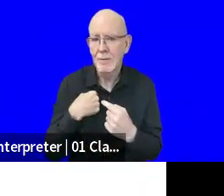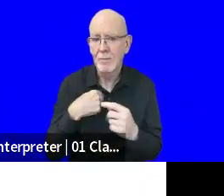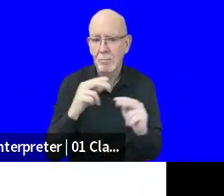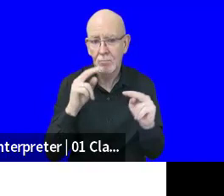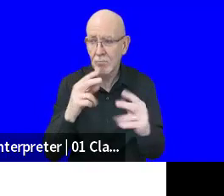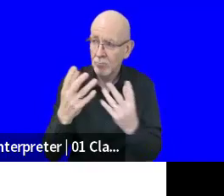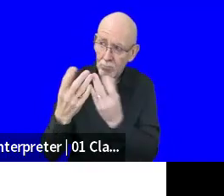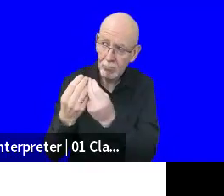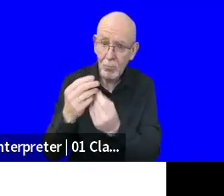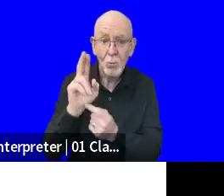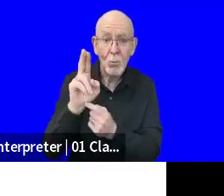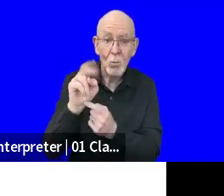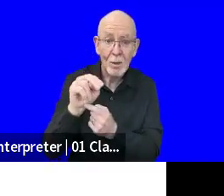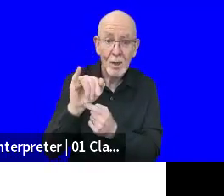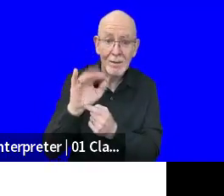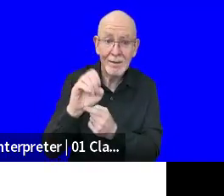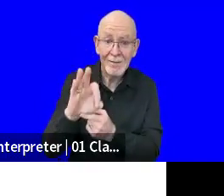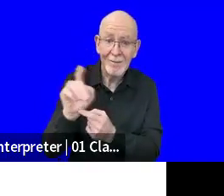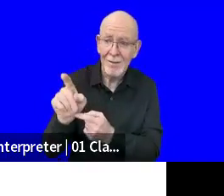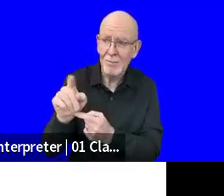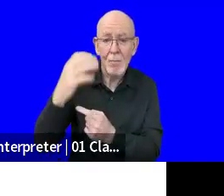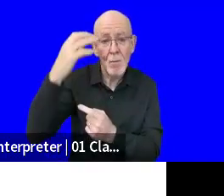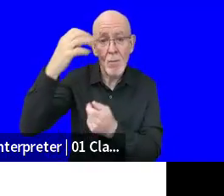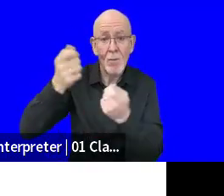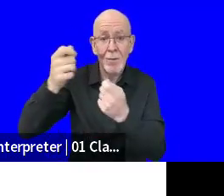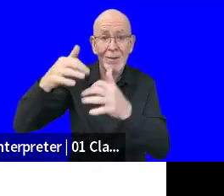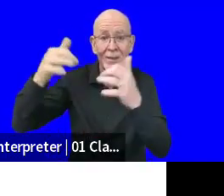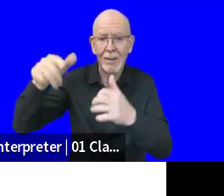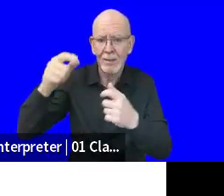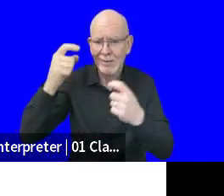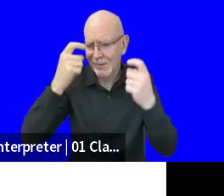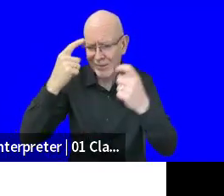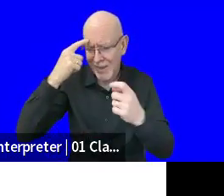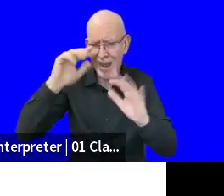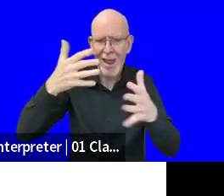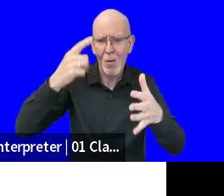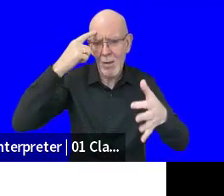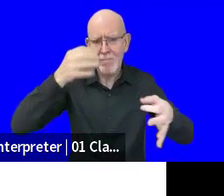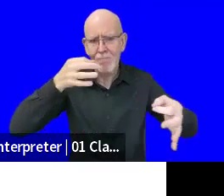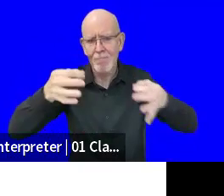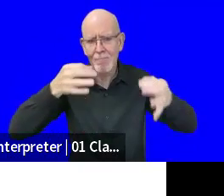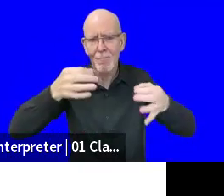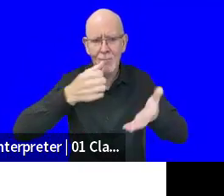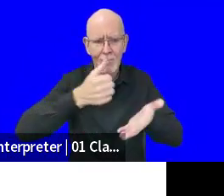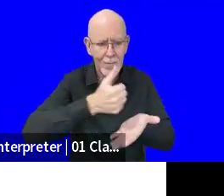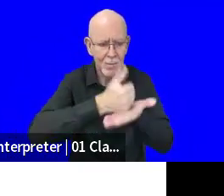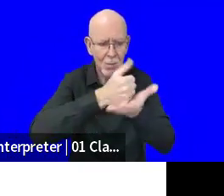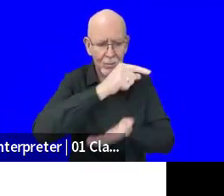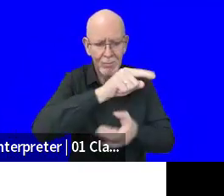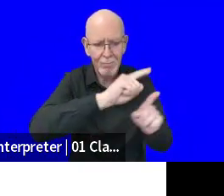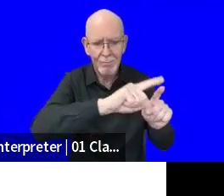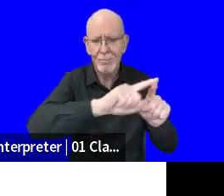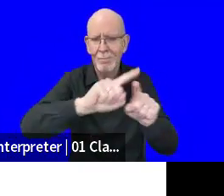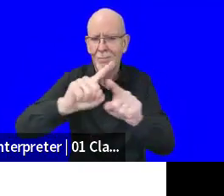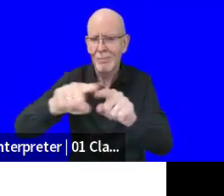packages. One of the main considerations is that there will be some support measures that